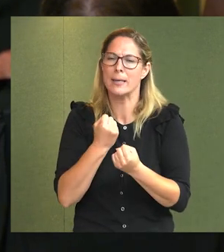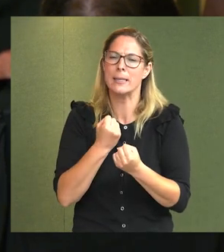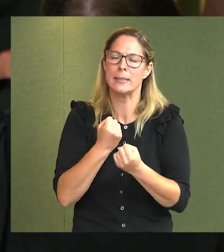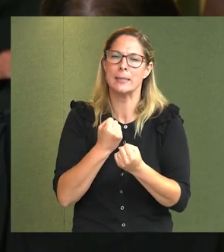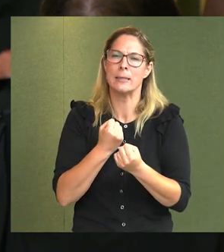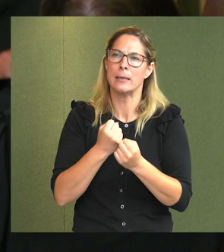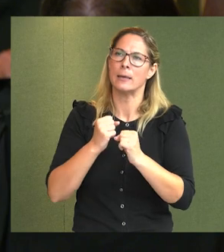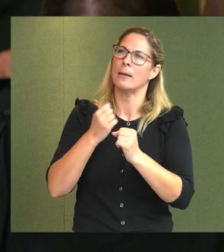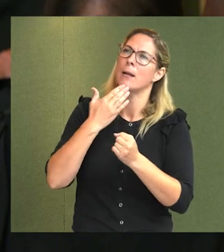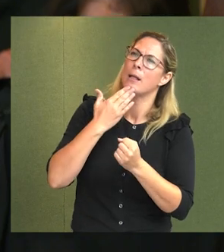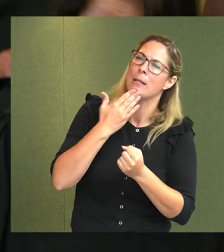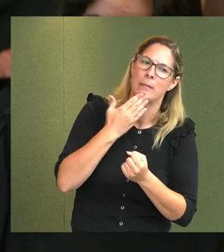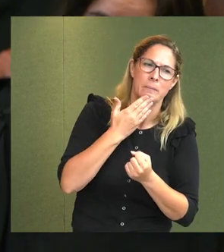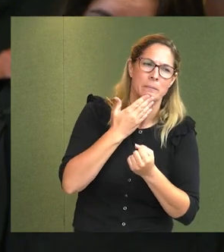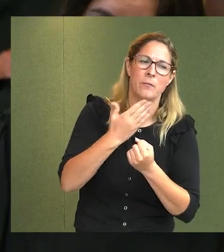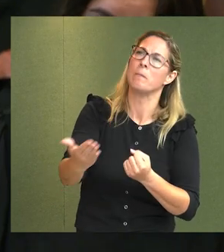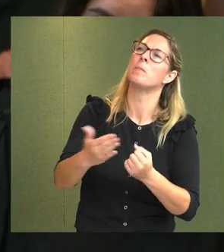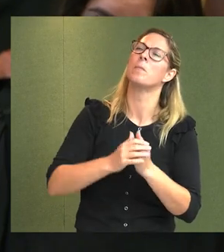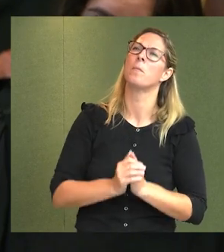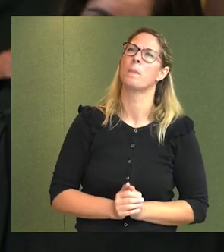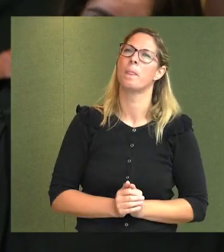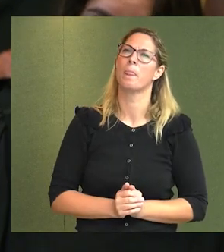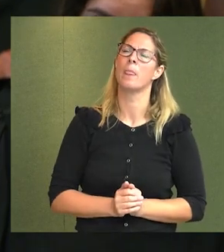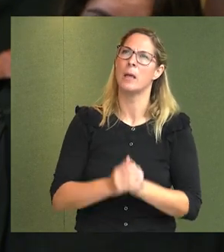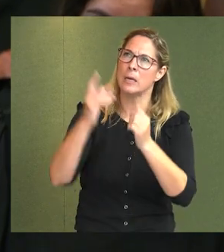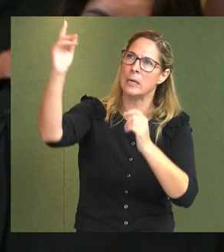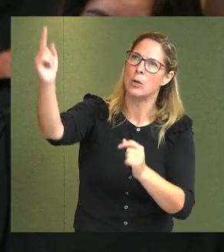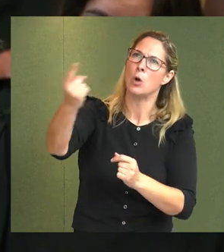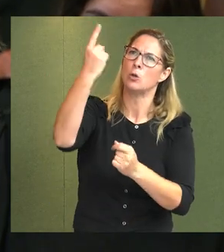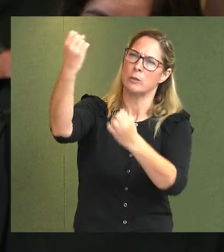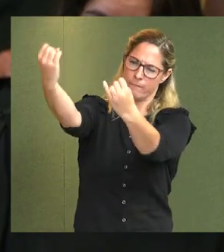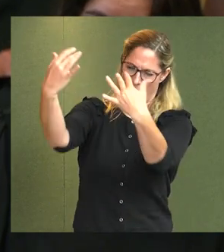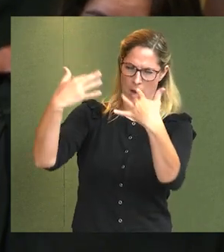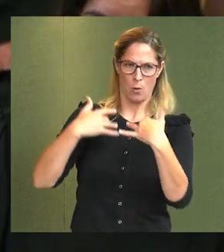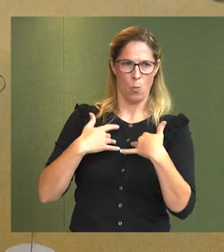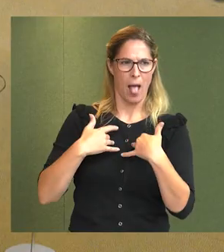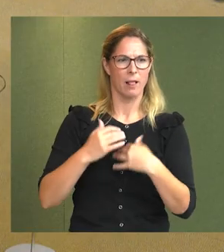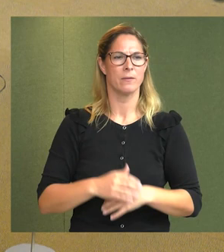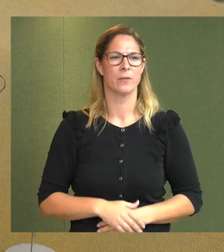earth. May such be the divine will. And let us say, Amen.